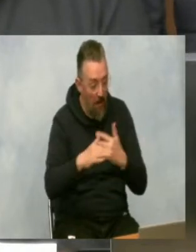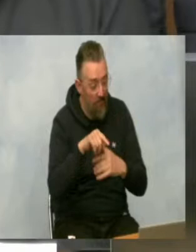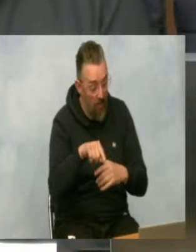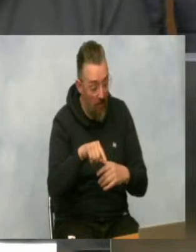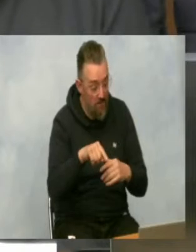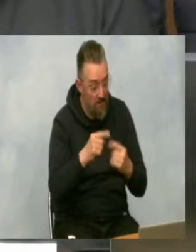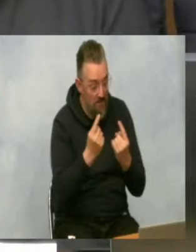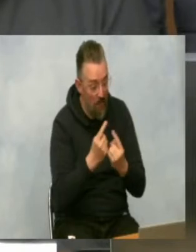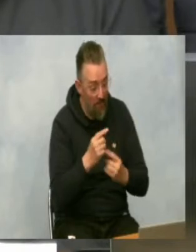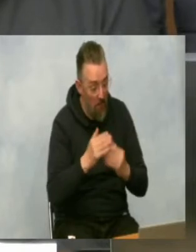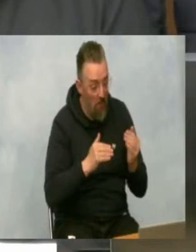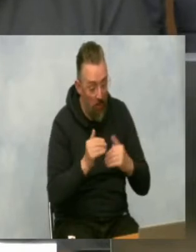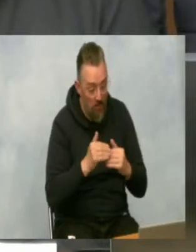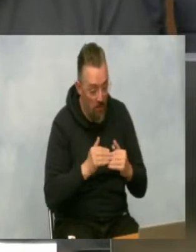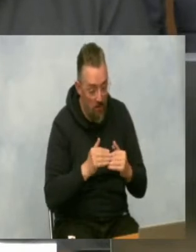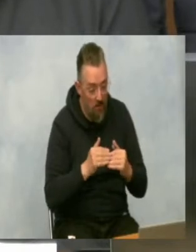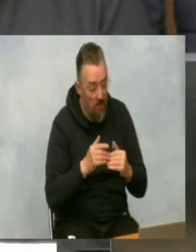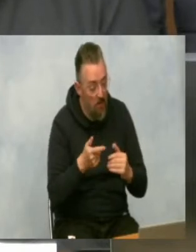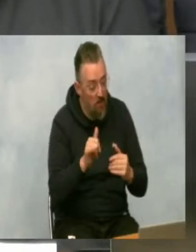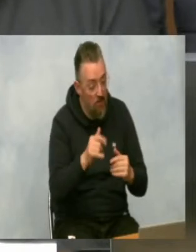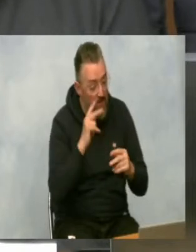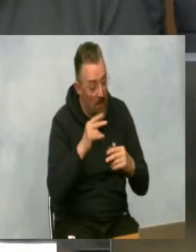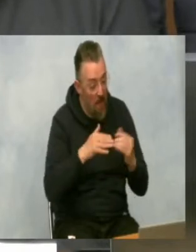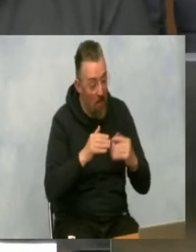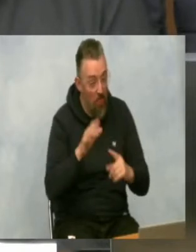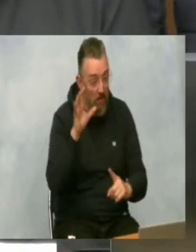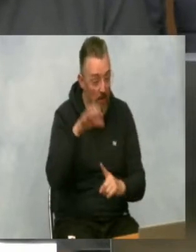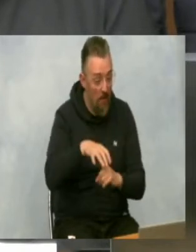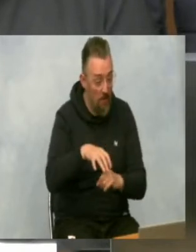building. And I don't know if you've seen the building. It's not